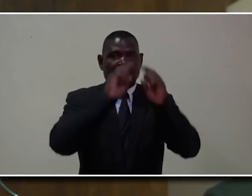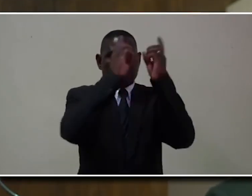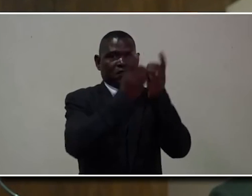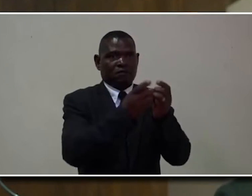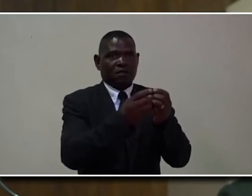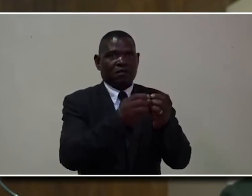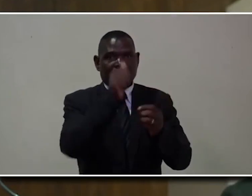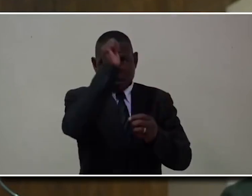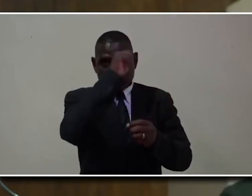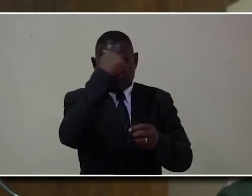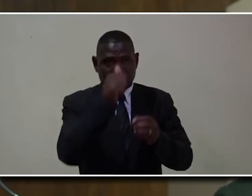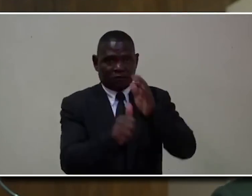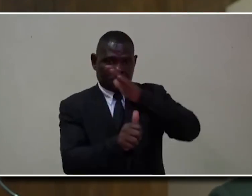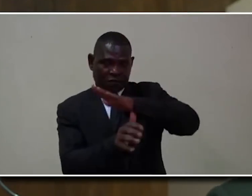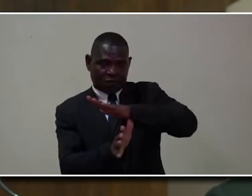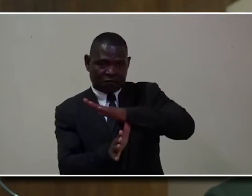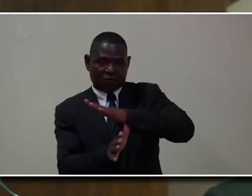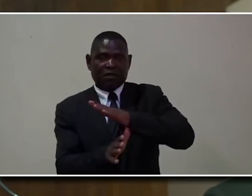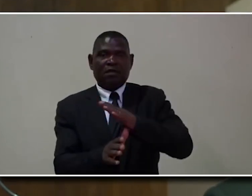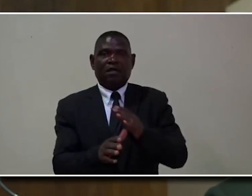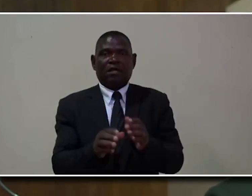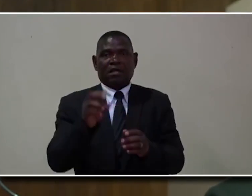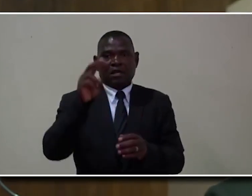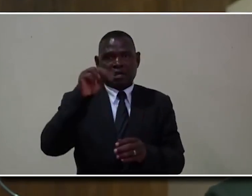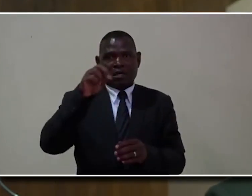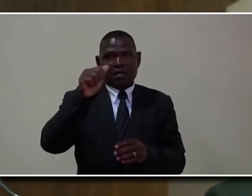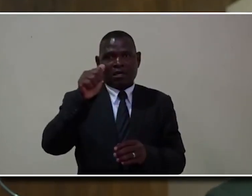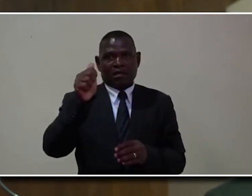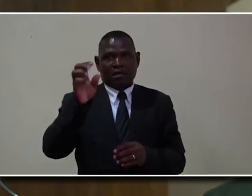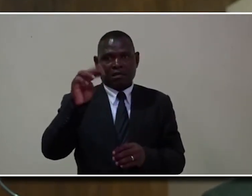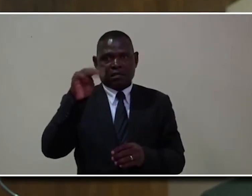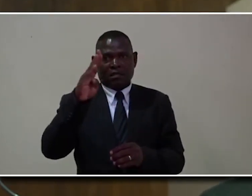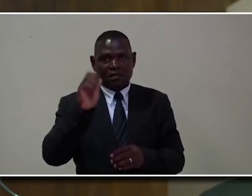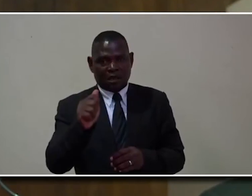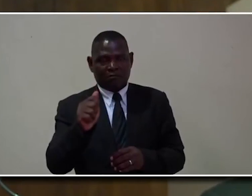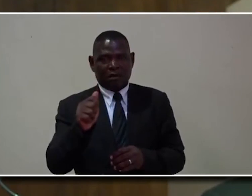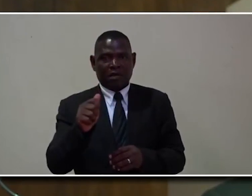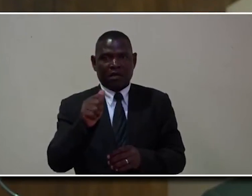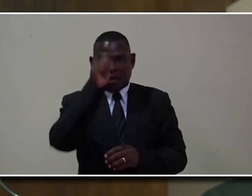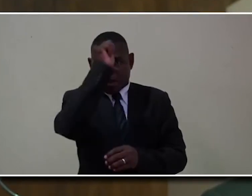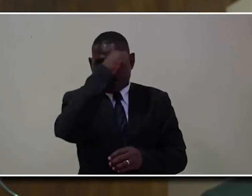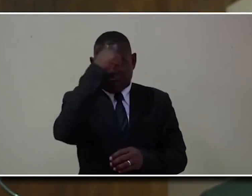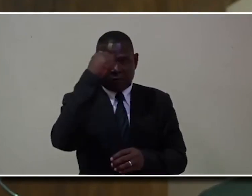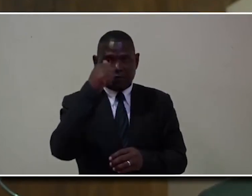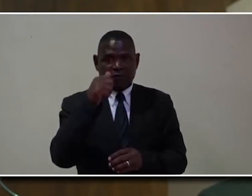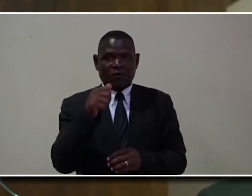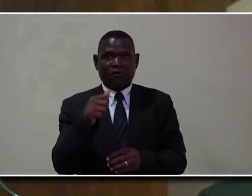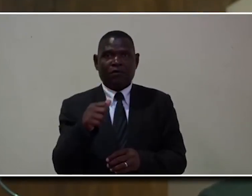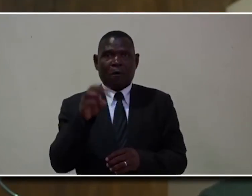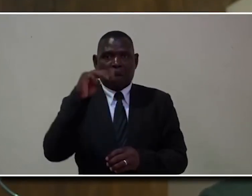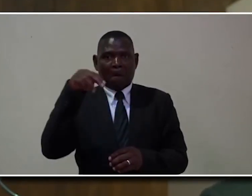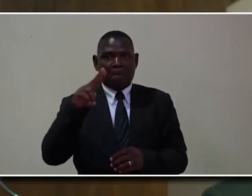Mulendo wache wabwera ndi mtandizili wa mtumwi wa chigawo Robert Nsamba. Apostle Daniel Mulemba from